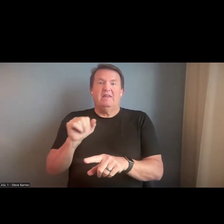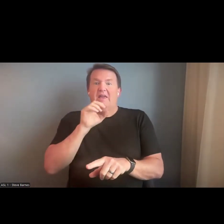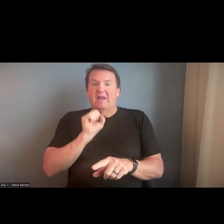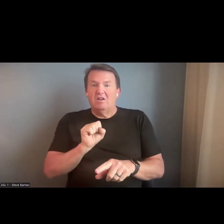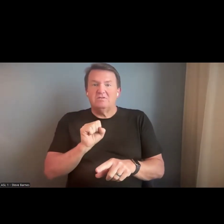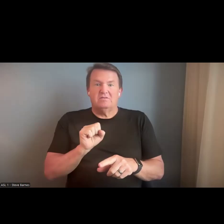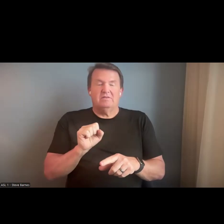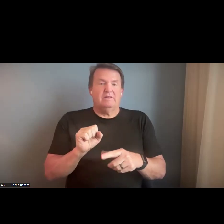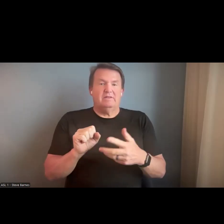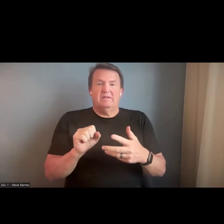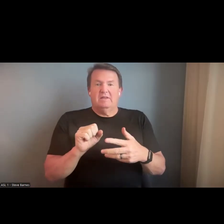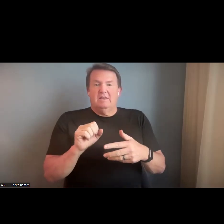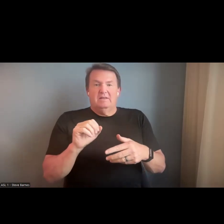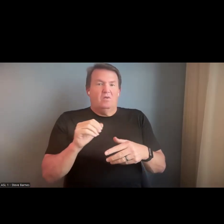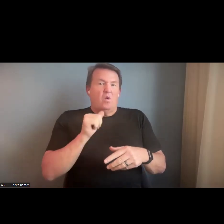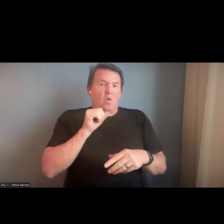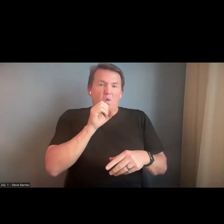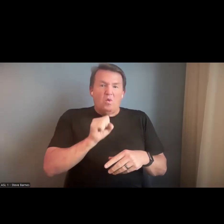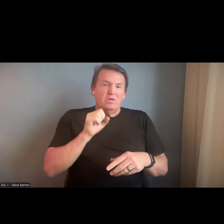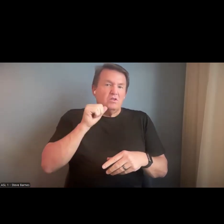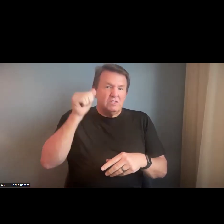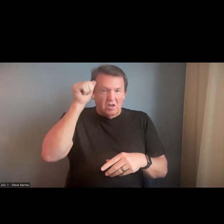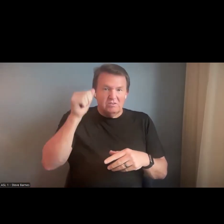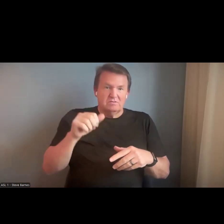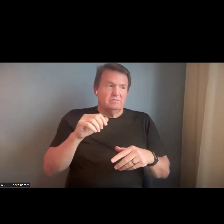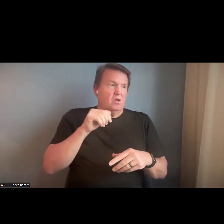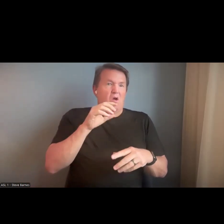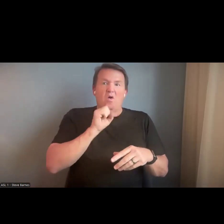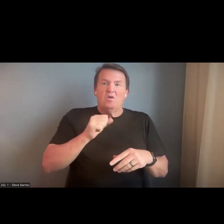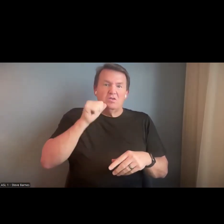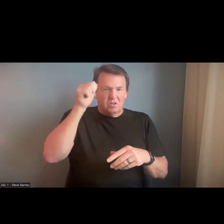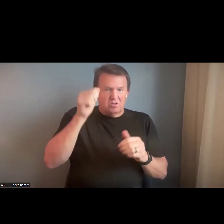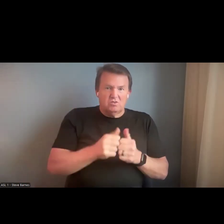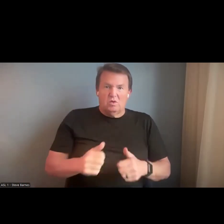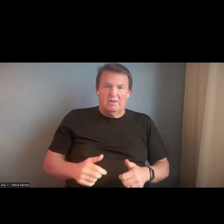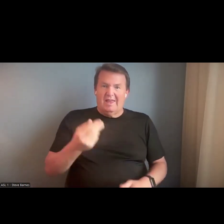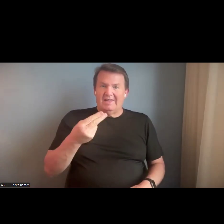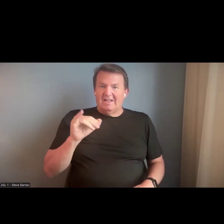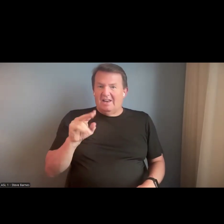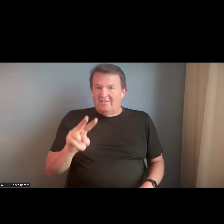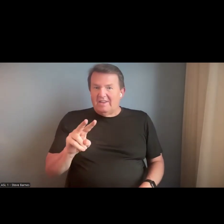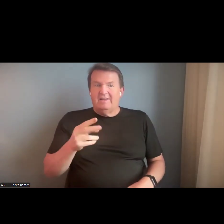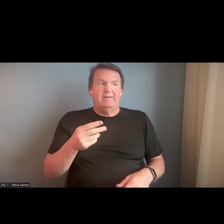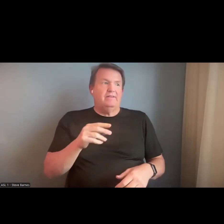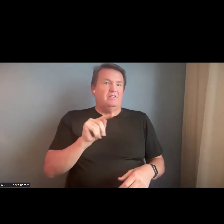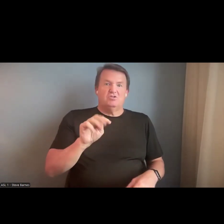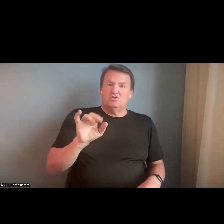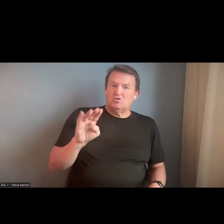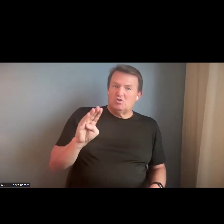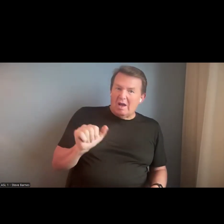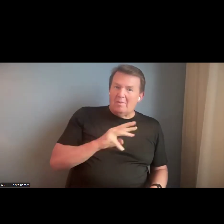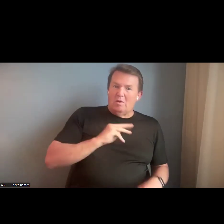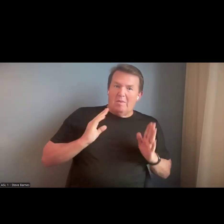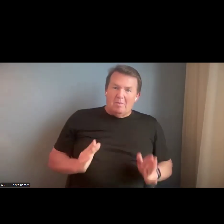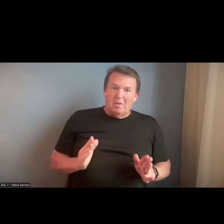and caregivers of older adults living with HIV, as well as tribal members and supporters and caregivers of our Native